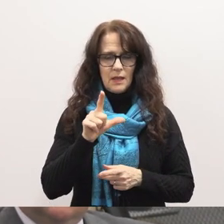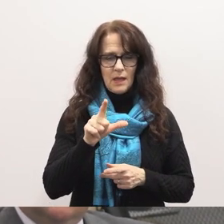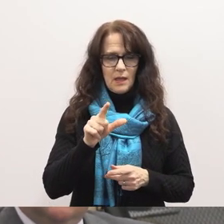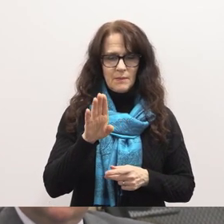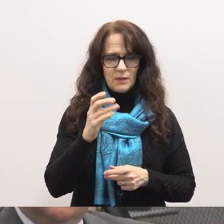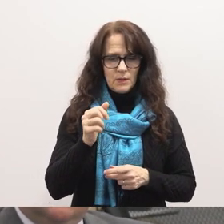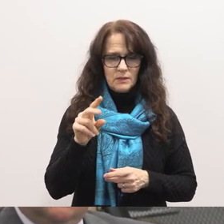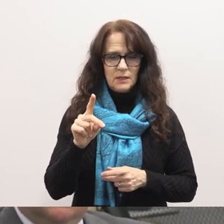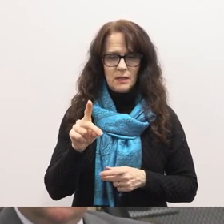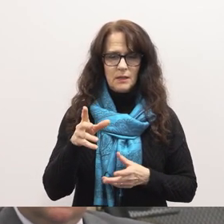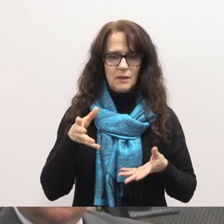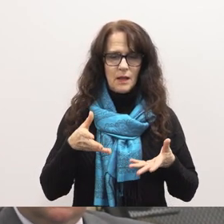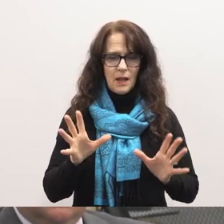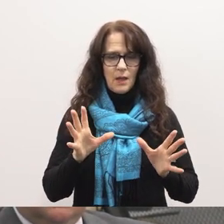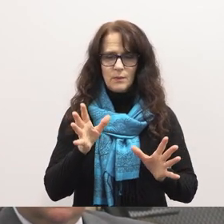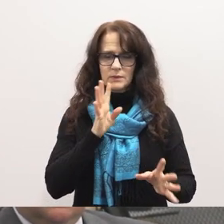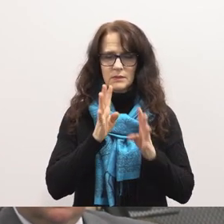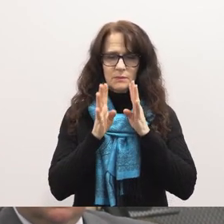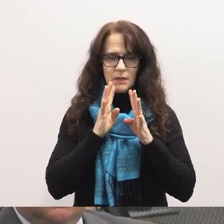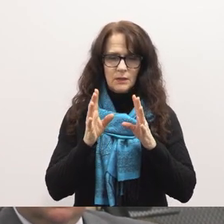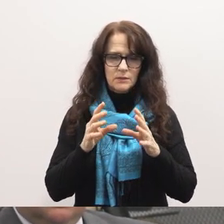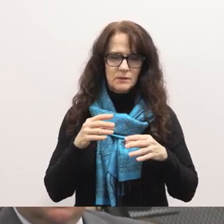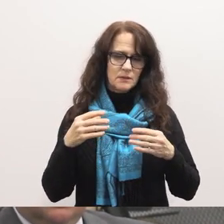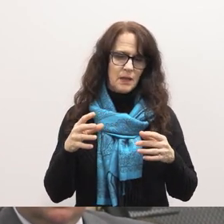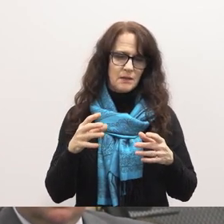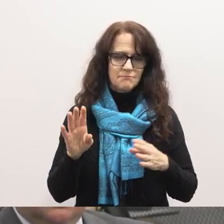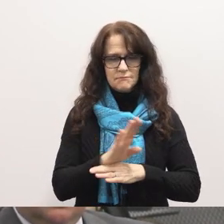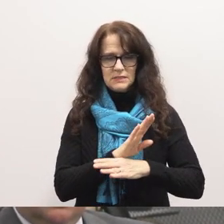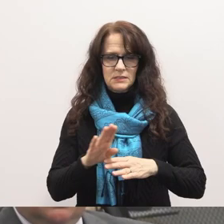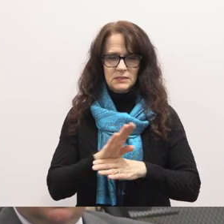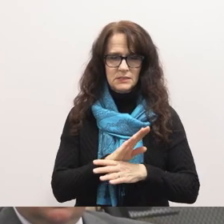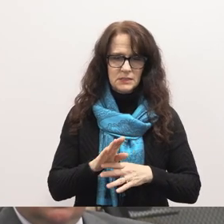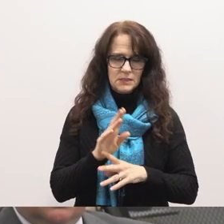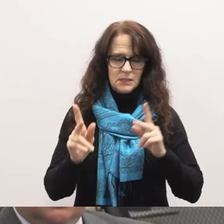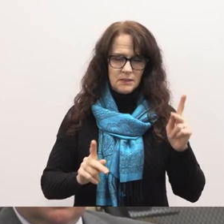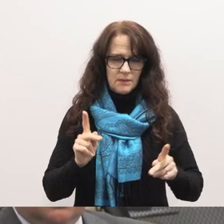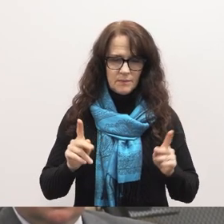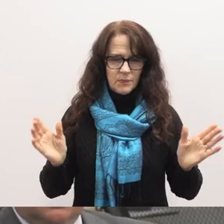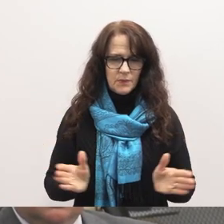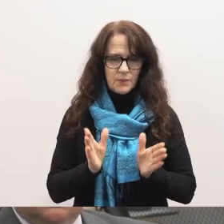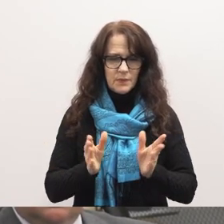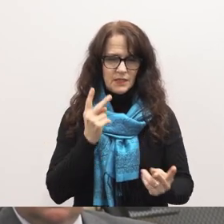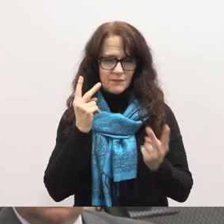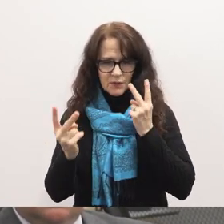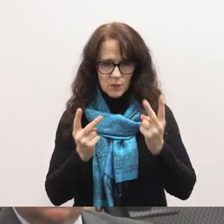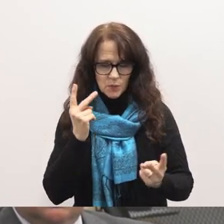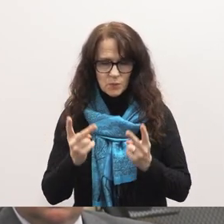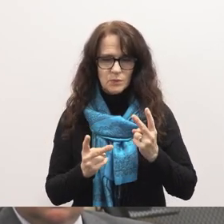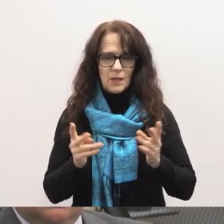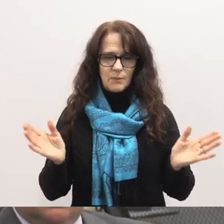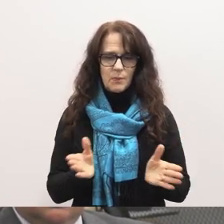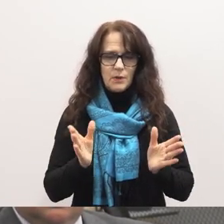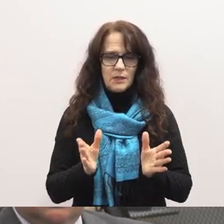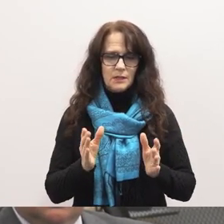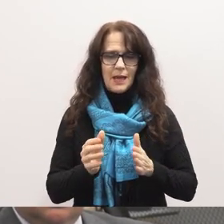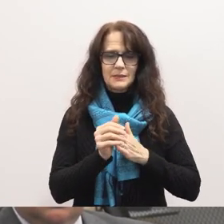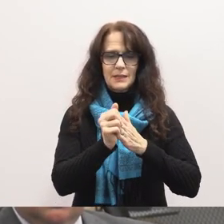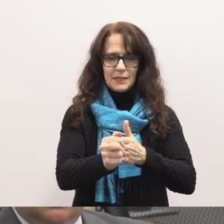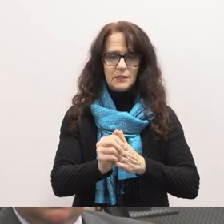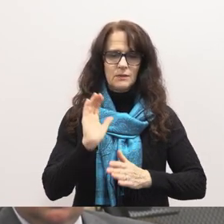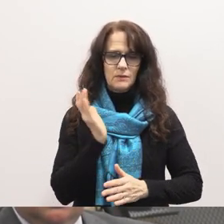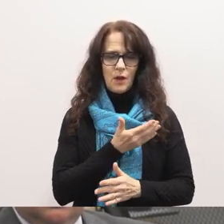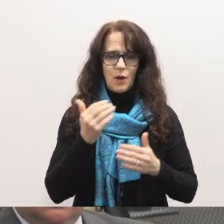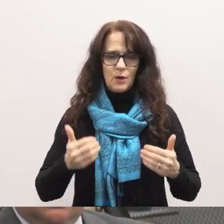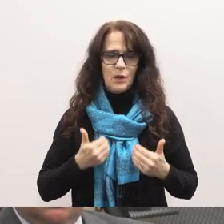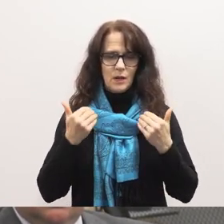recognize that by engaging speakers and vendors who have divisive views, and then by promoting these companies and individuals as leaders of our young